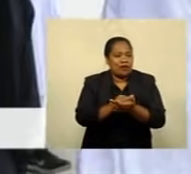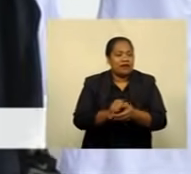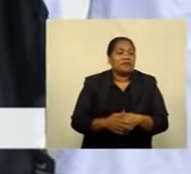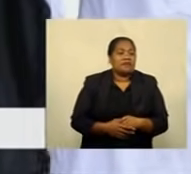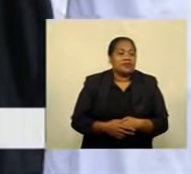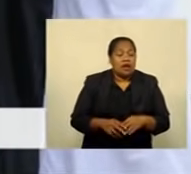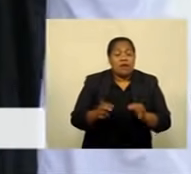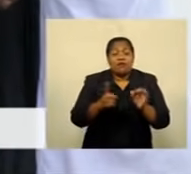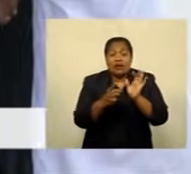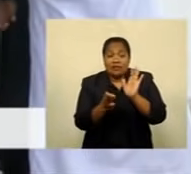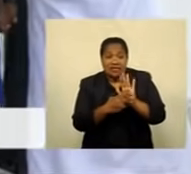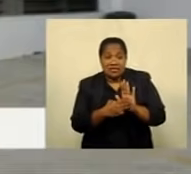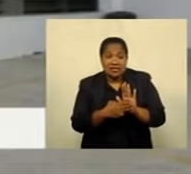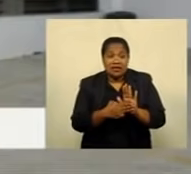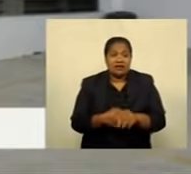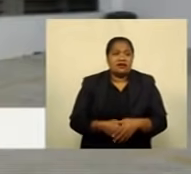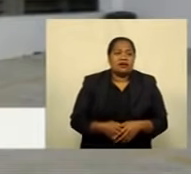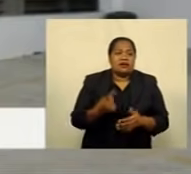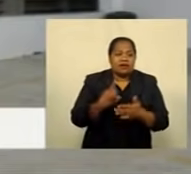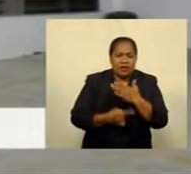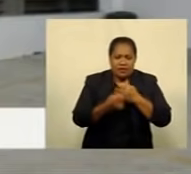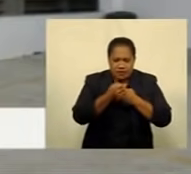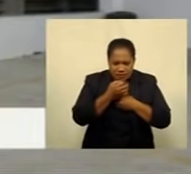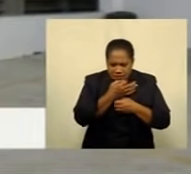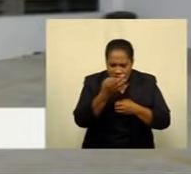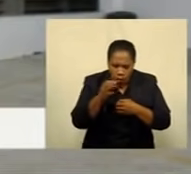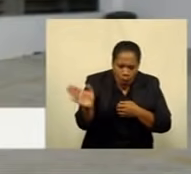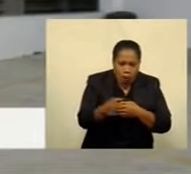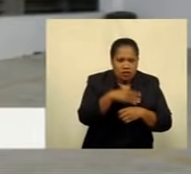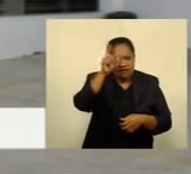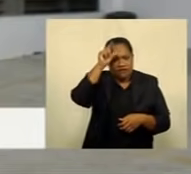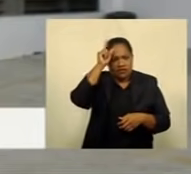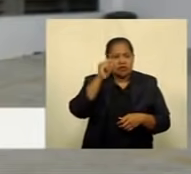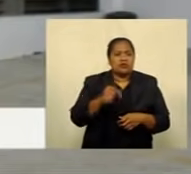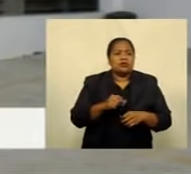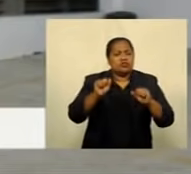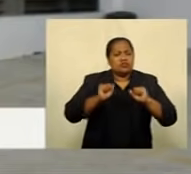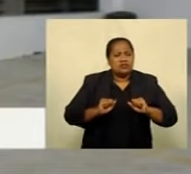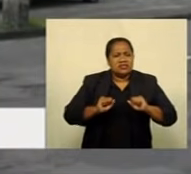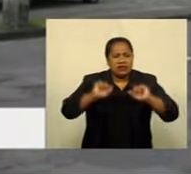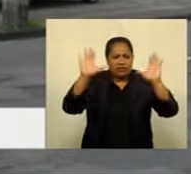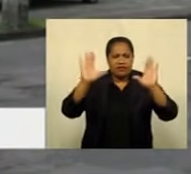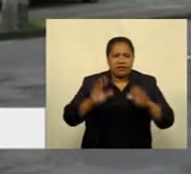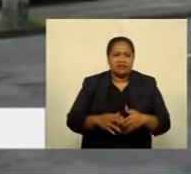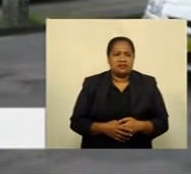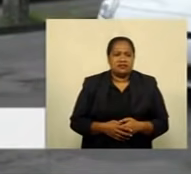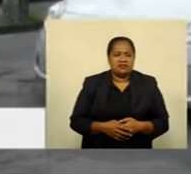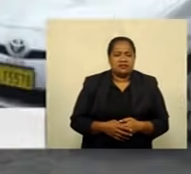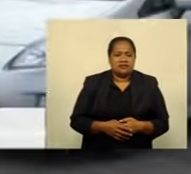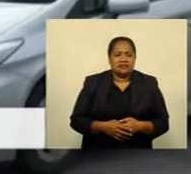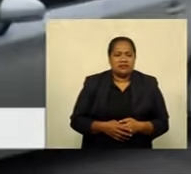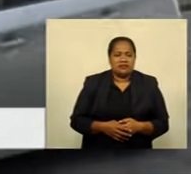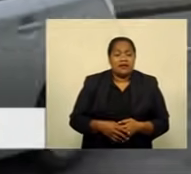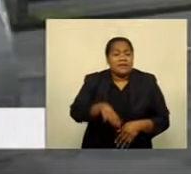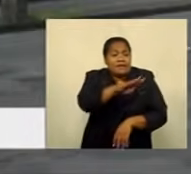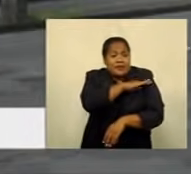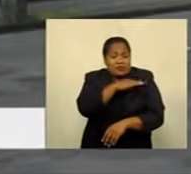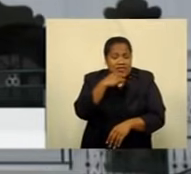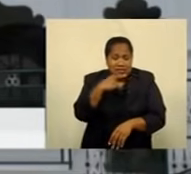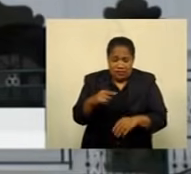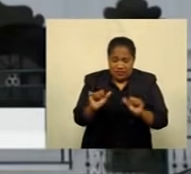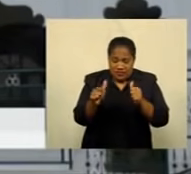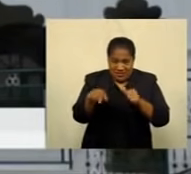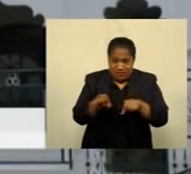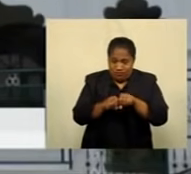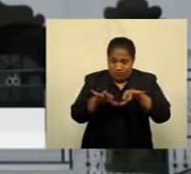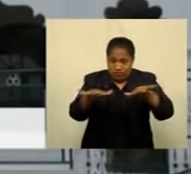his message, has called on every Fijian to sacrifice in the name of the collective good. Bainimarama says ending this outbreak requires a